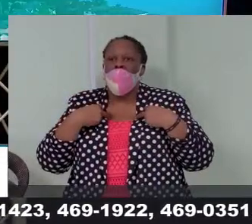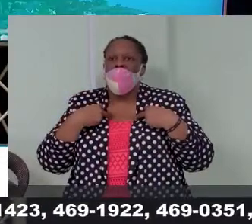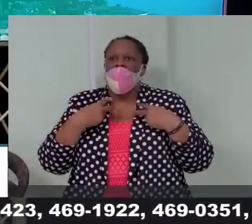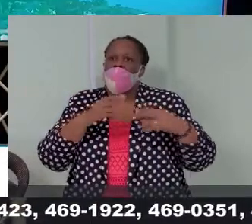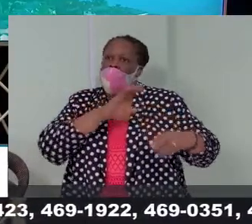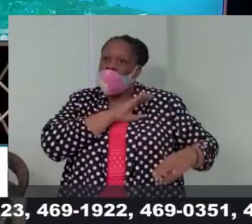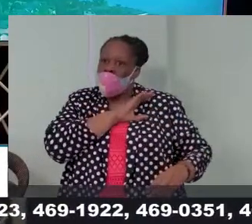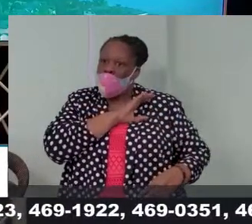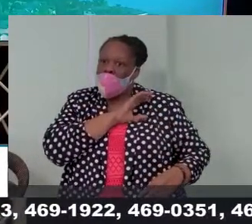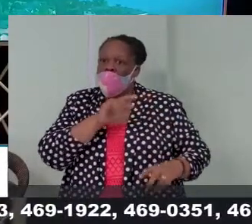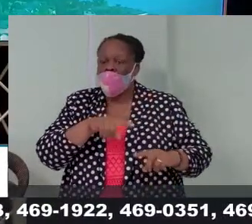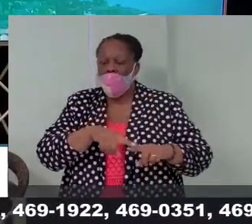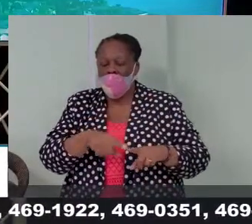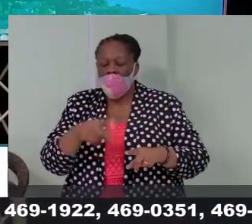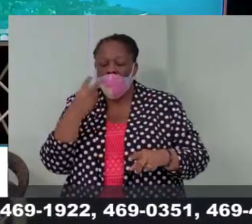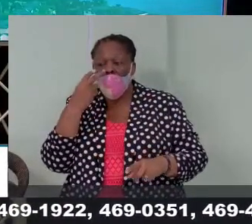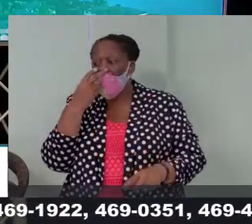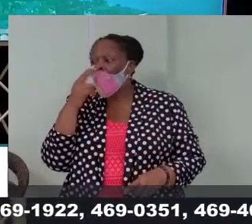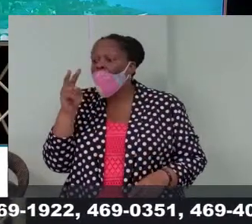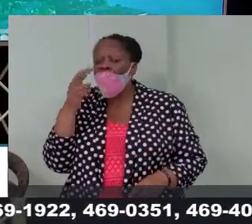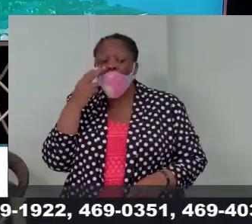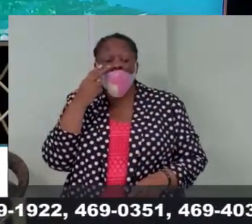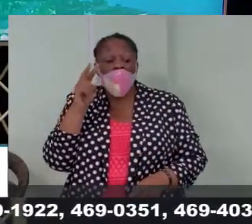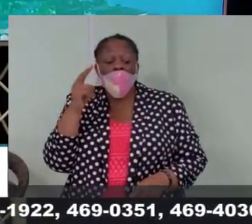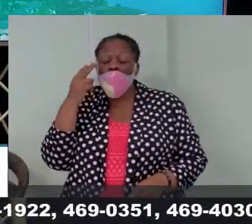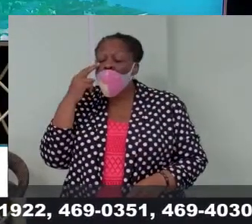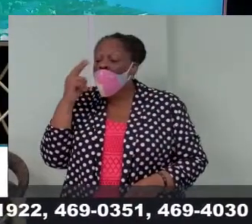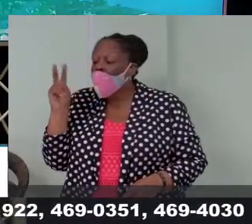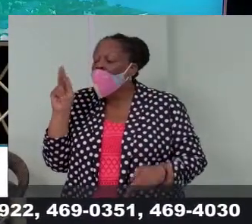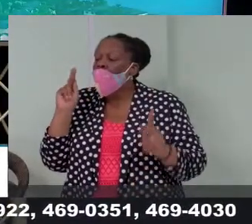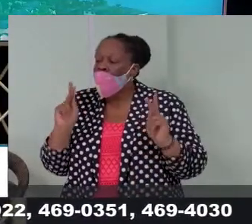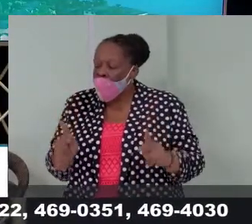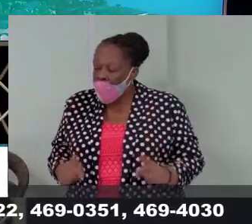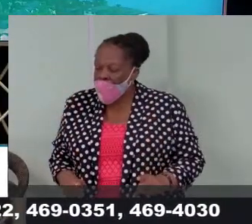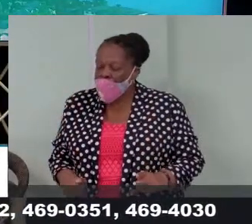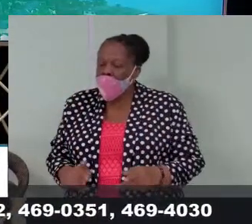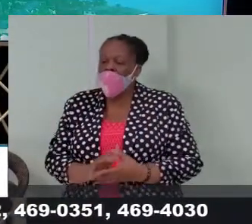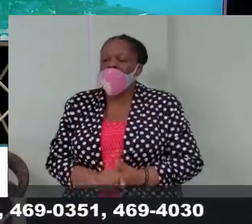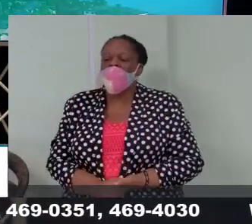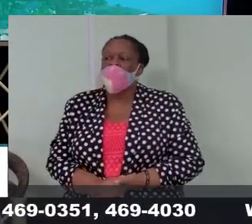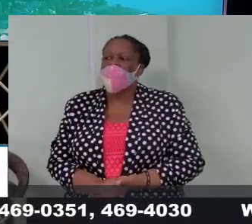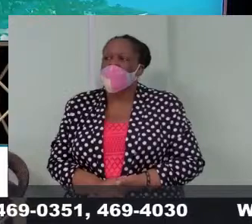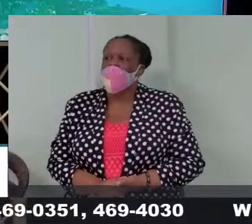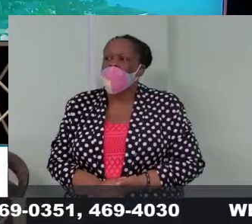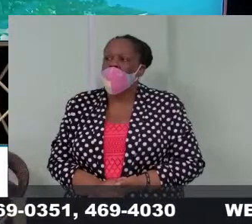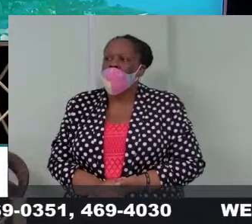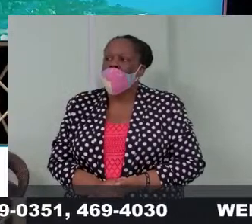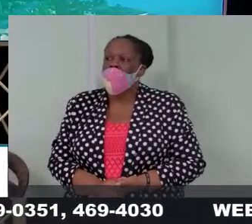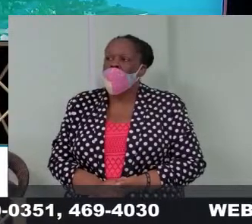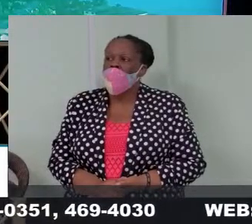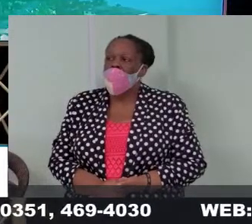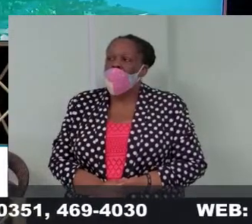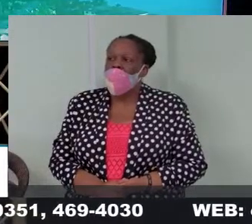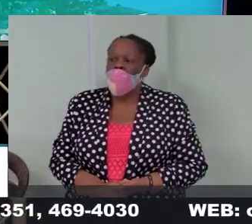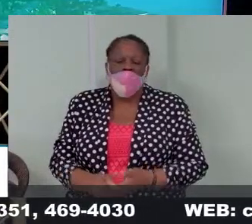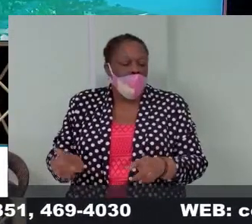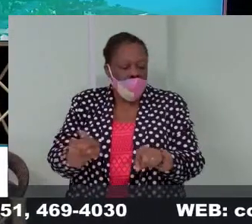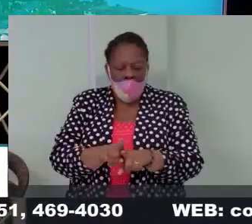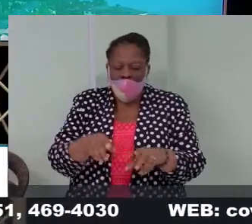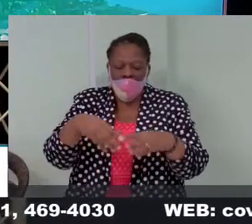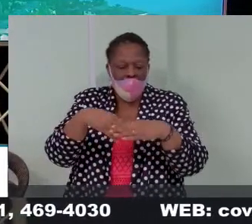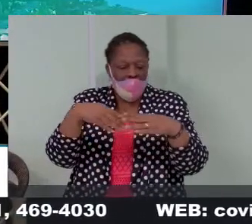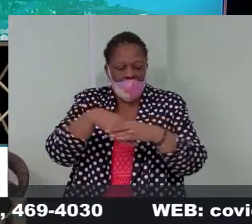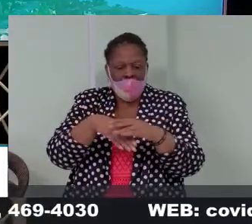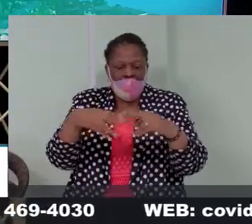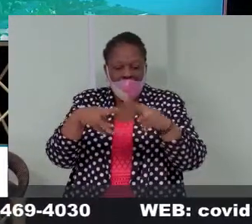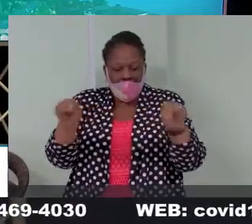security, watch over the individuals at that location. The same thing pertains at Potworks in Nevis. And in